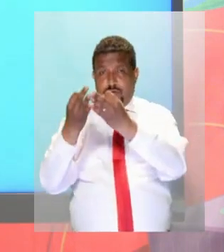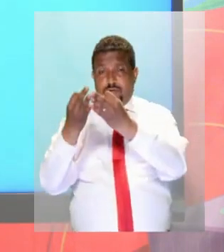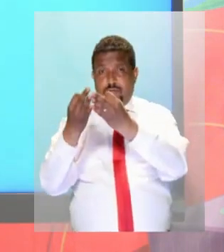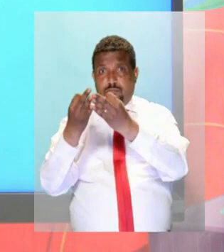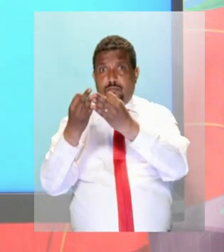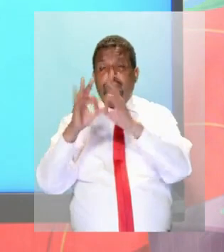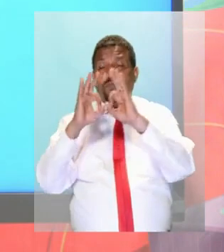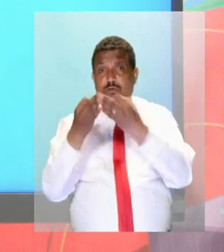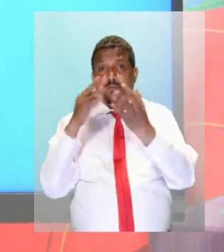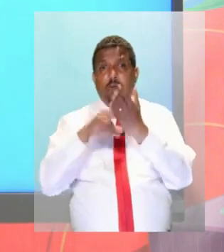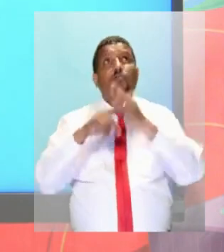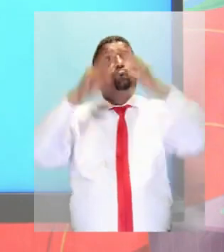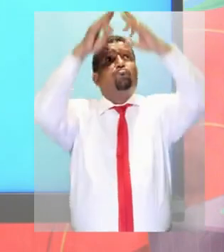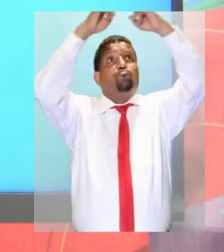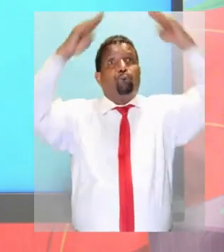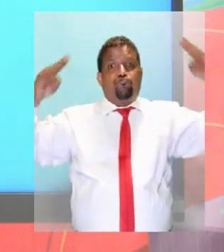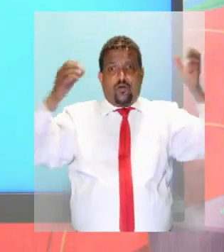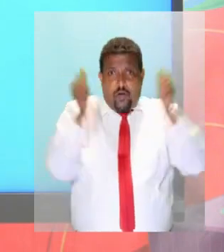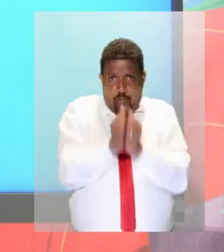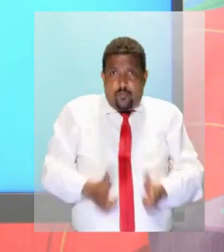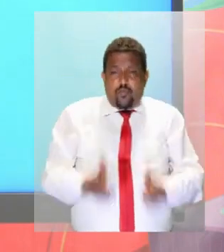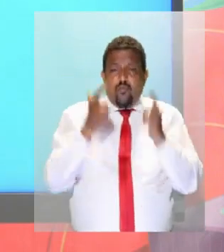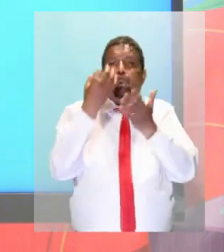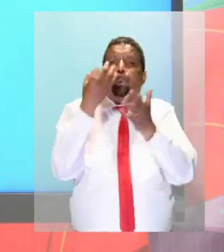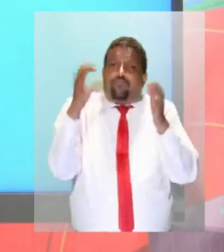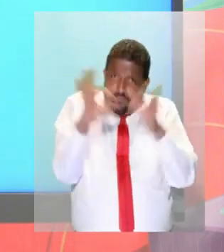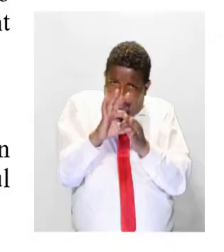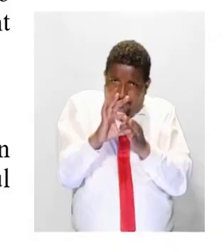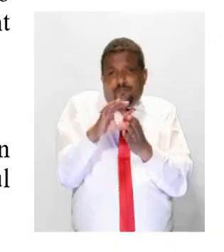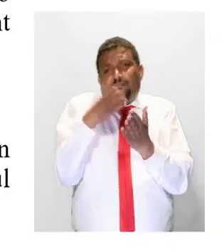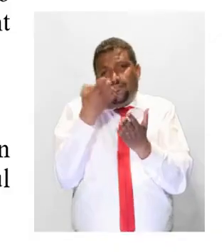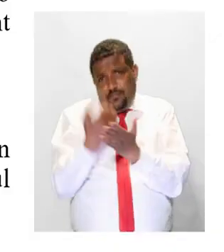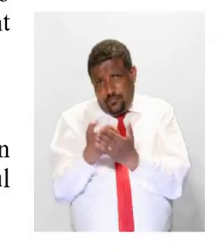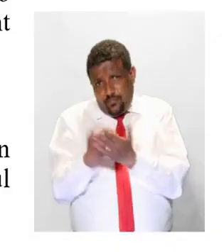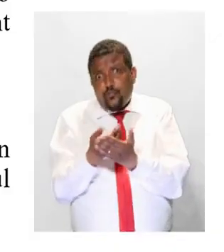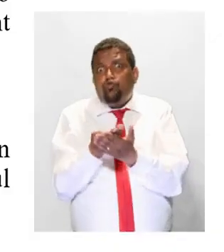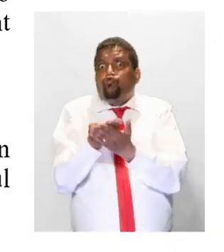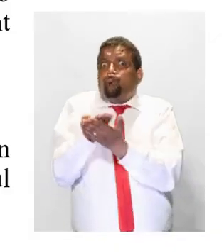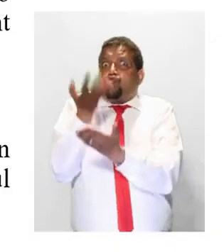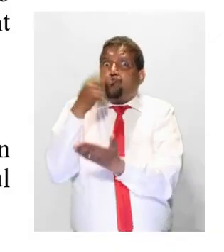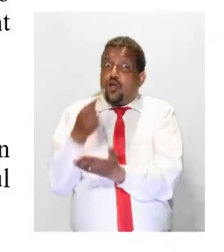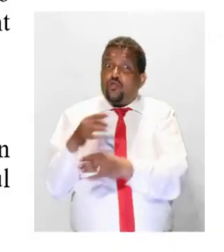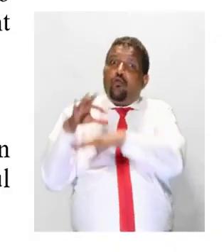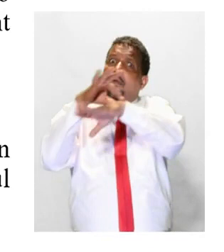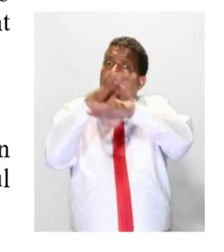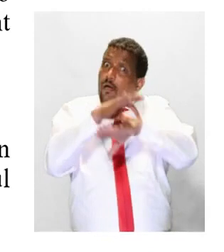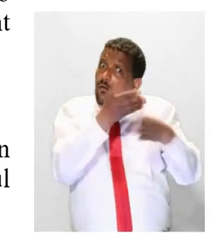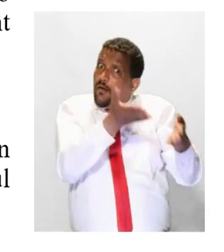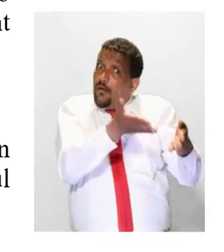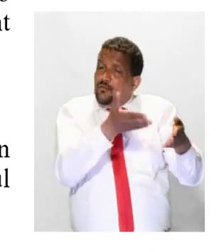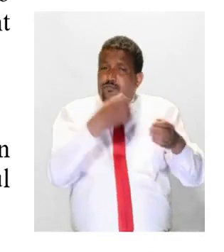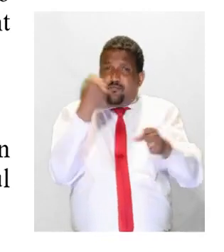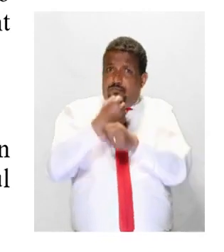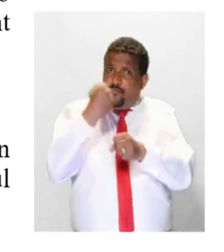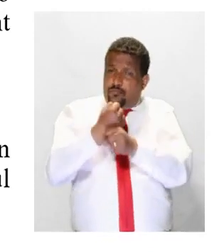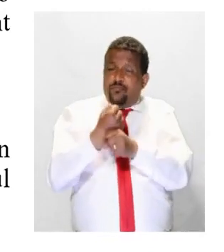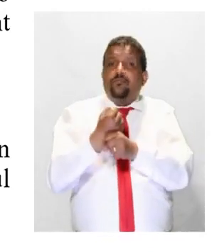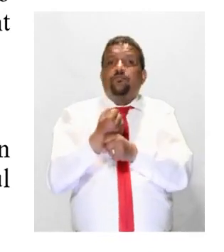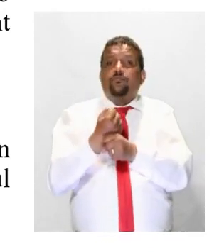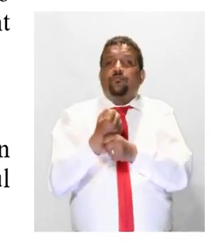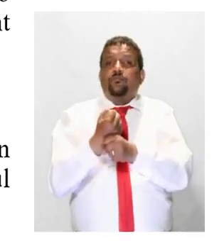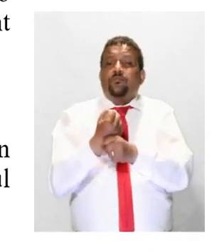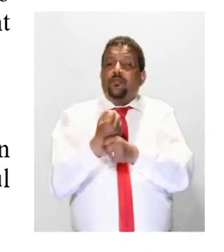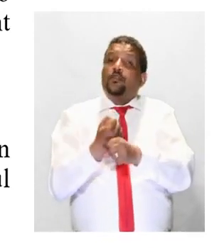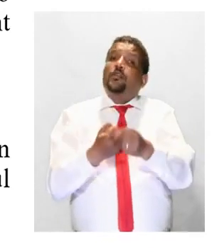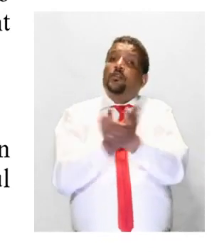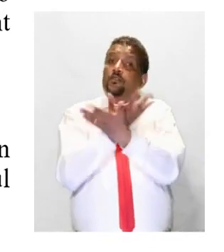joint financial decision. These households are owners of economic resources, land, labor, capital,